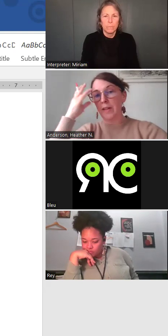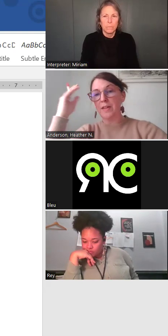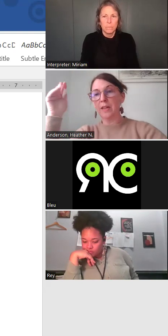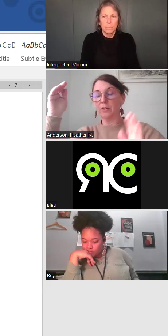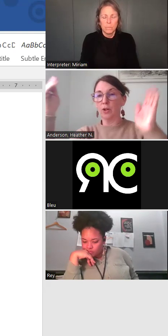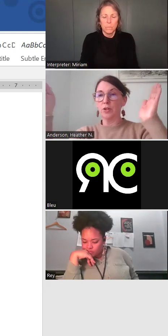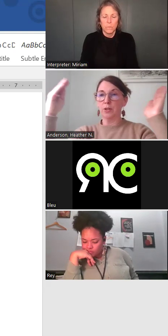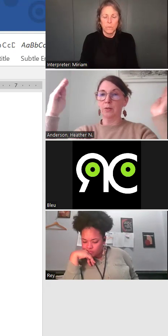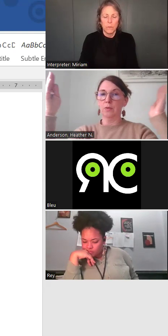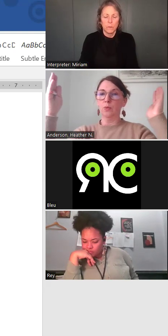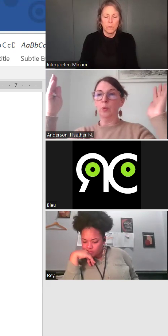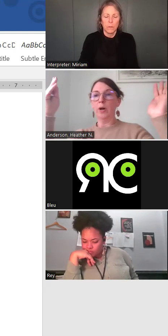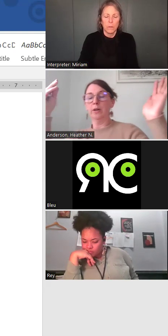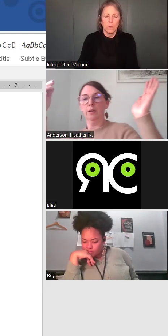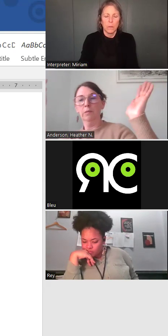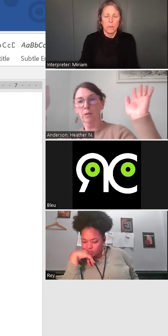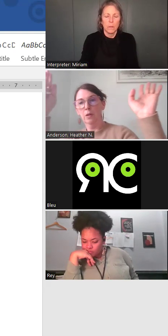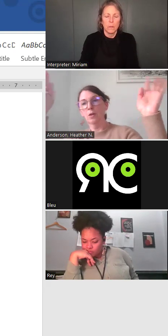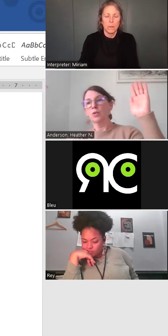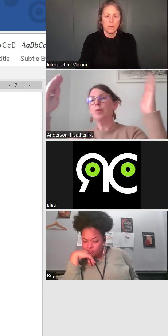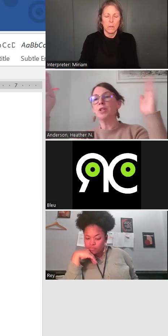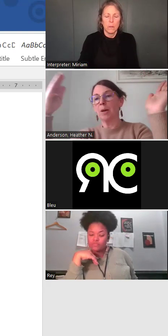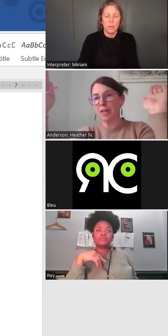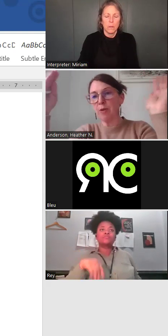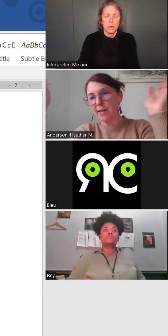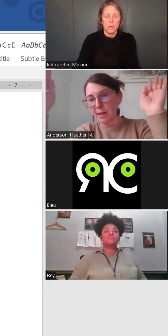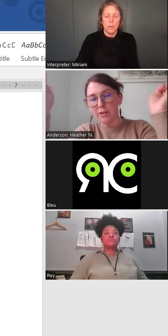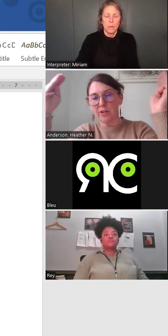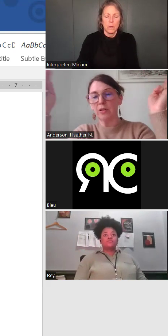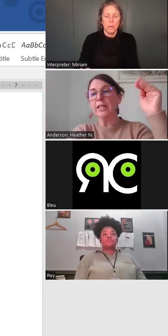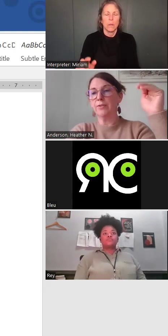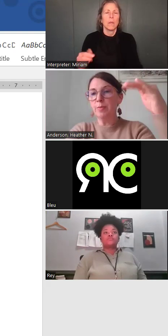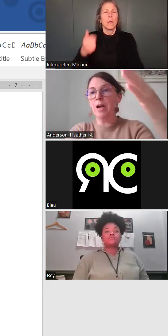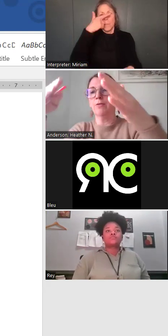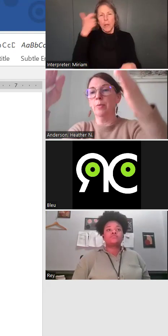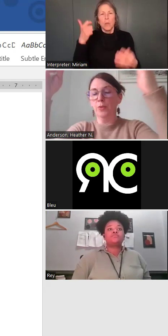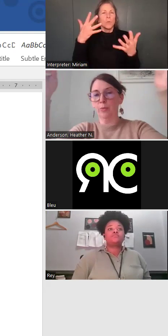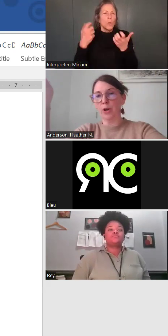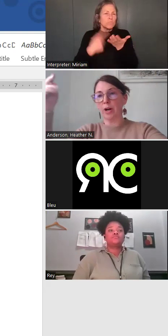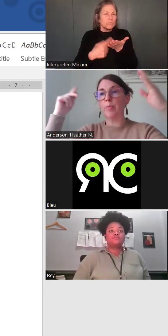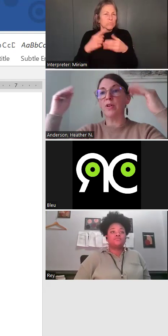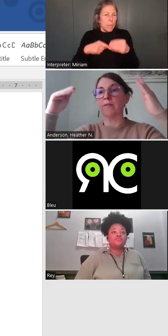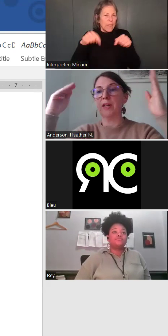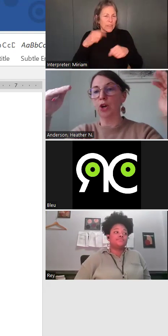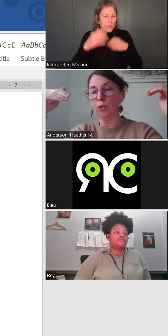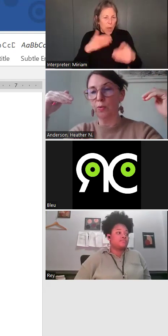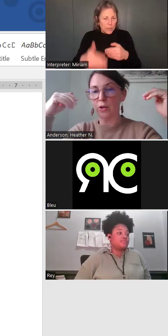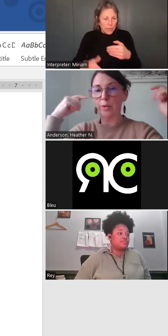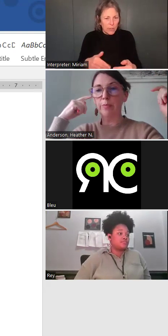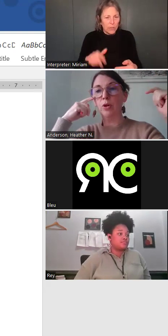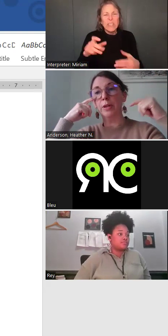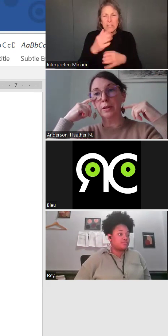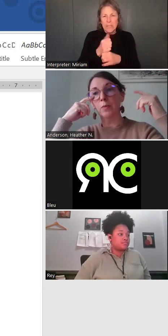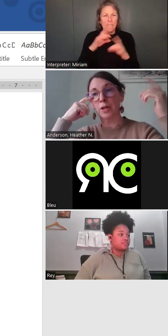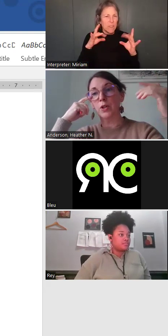So, because I think it's good we want to be able to talk about this process and certainly get feedback from the broader members if they know